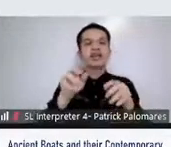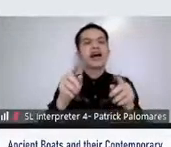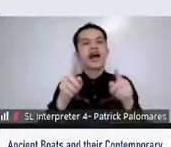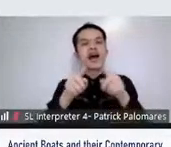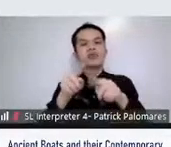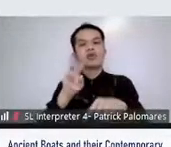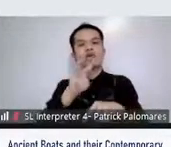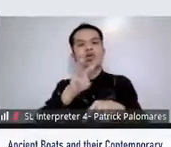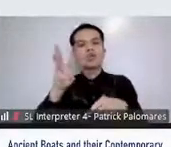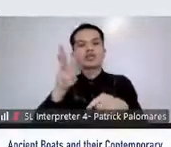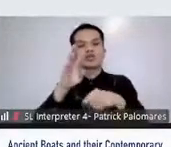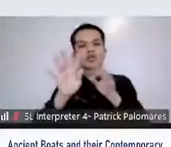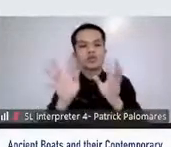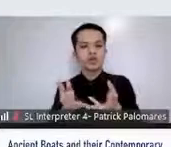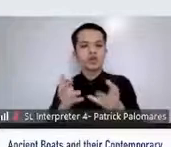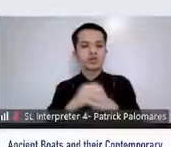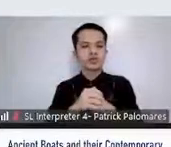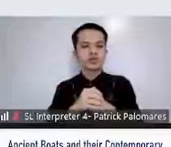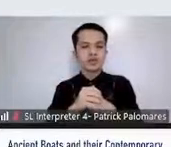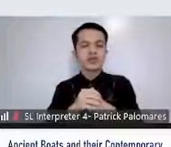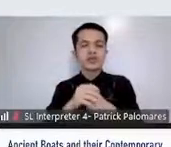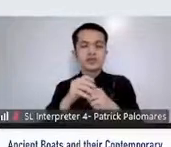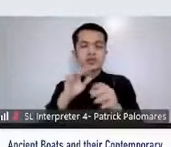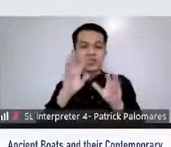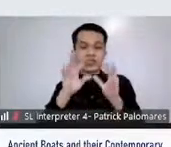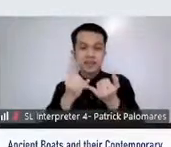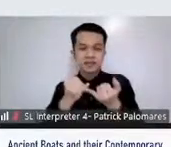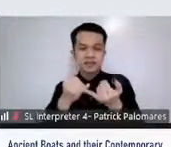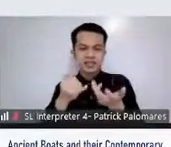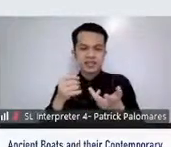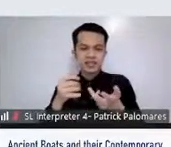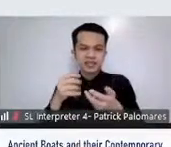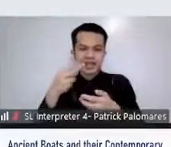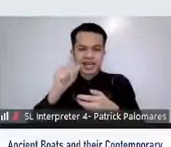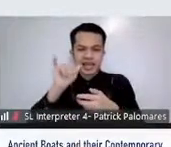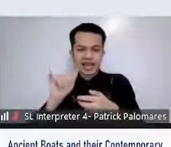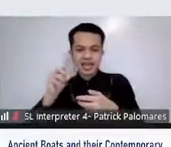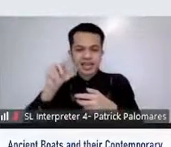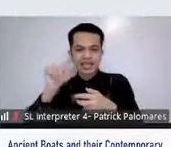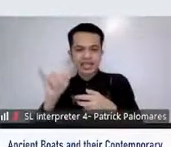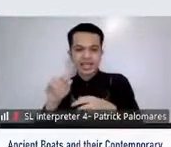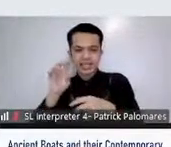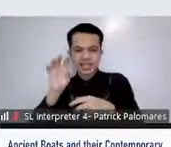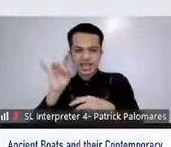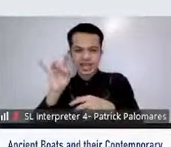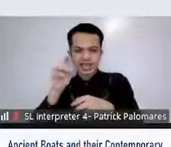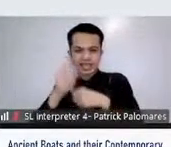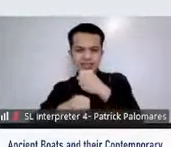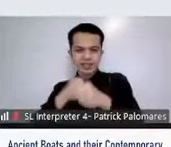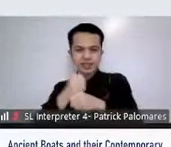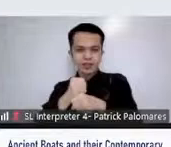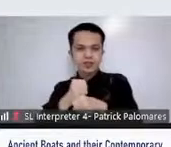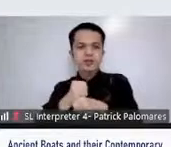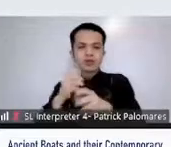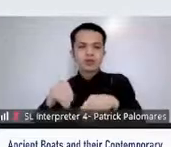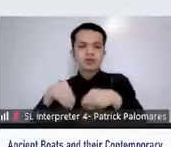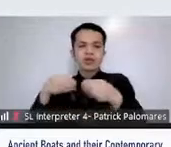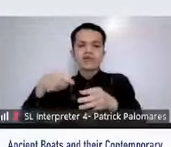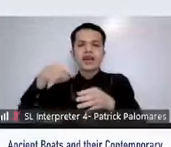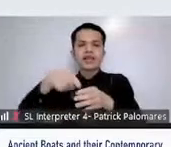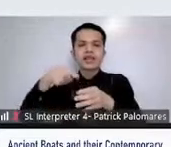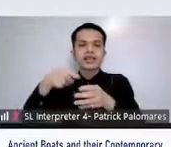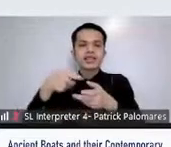English East India Company, during its heyday in the 18th century, brought tea to every corner of the globe using company